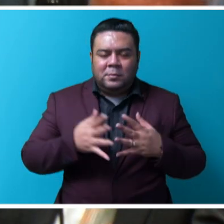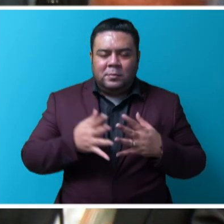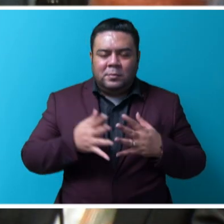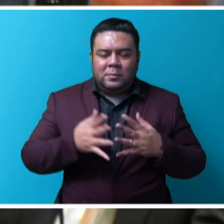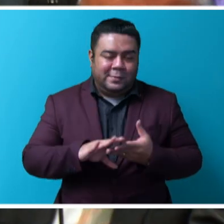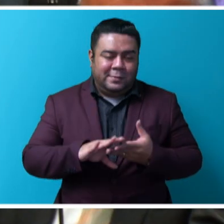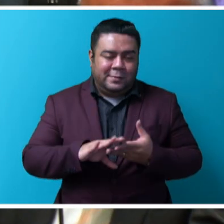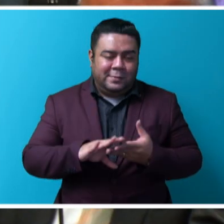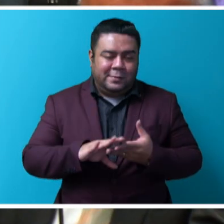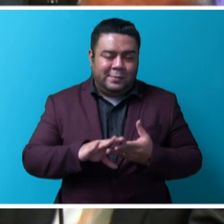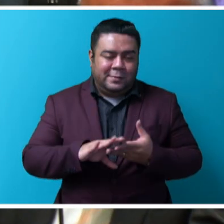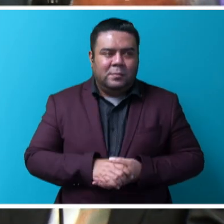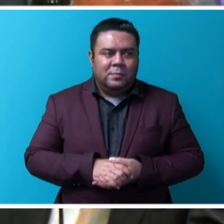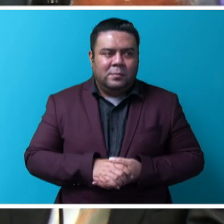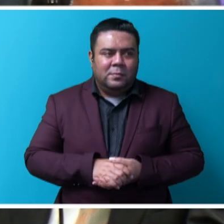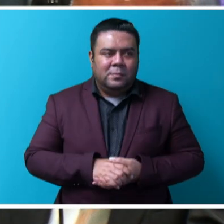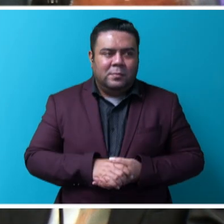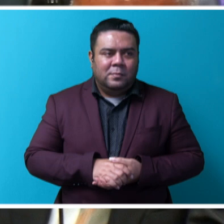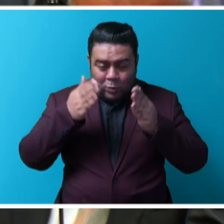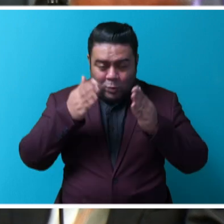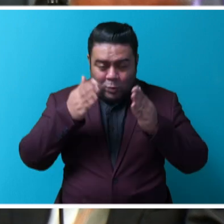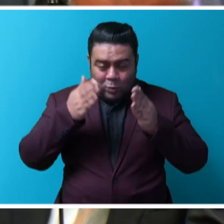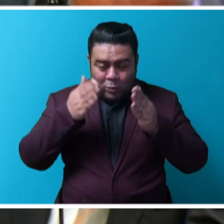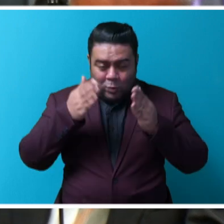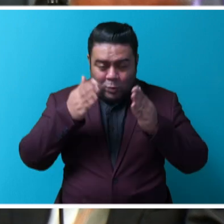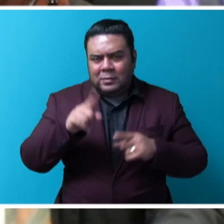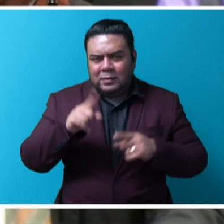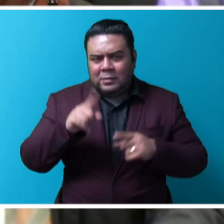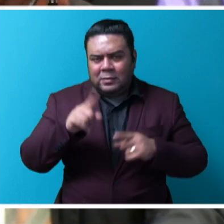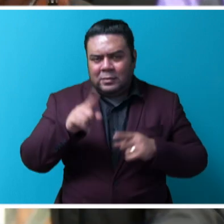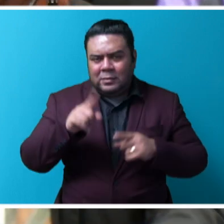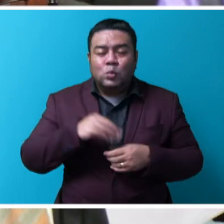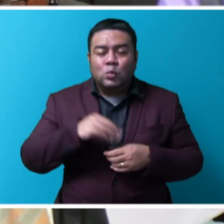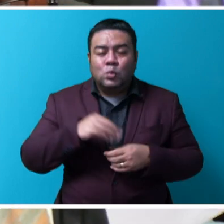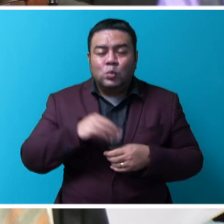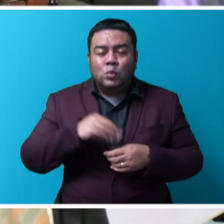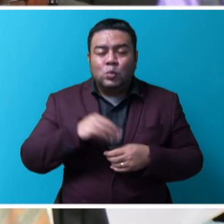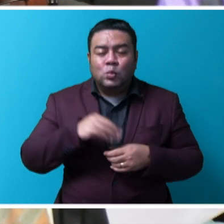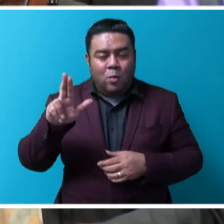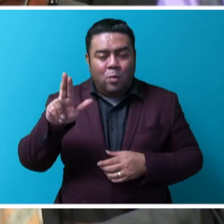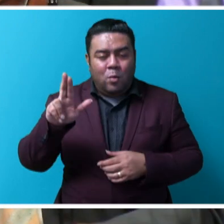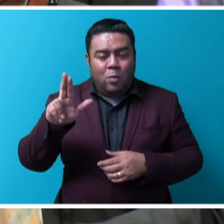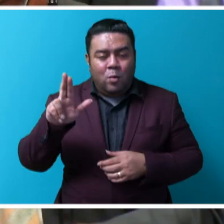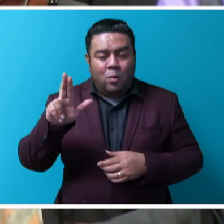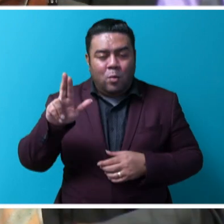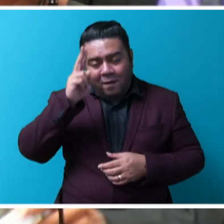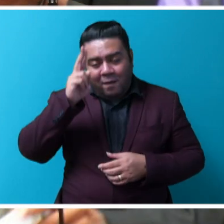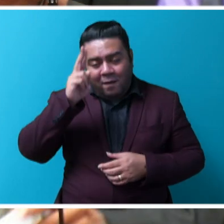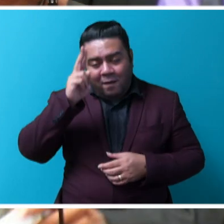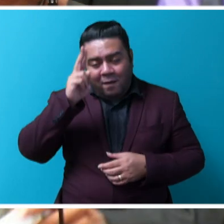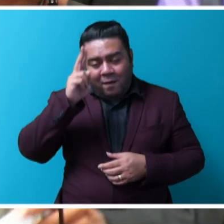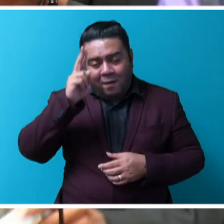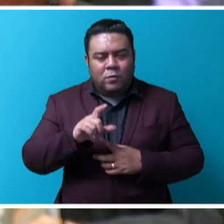also enable us to mobilize finance, attract carbon investment, and regulate markets with integrity, accountability, and to the benefit of our